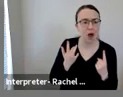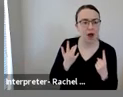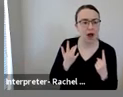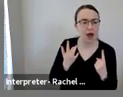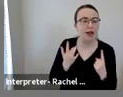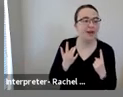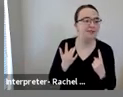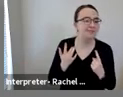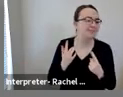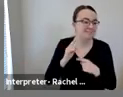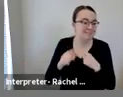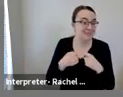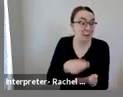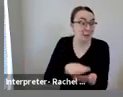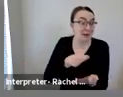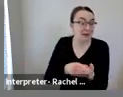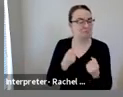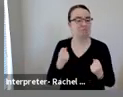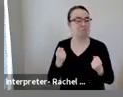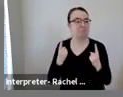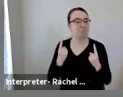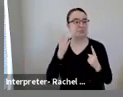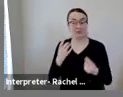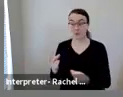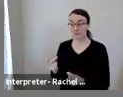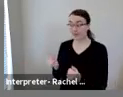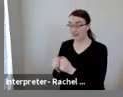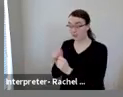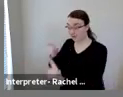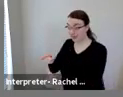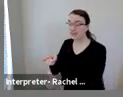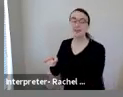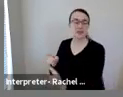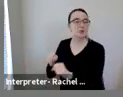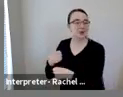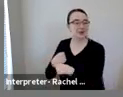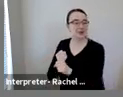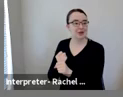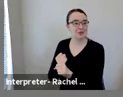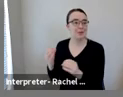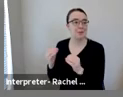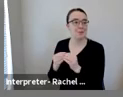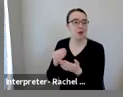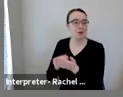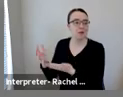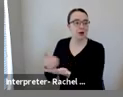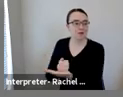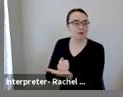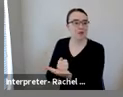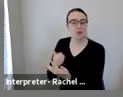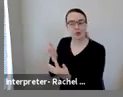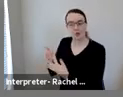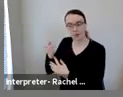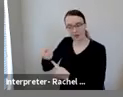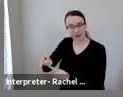dollars and cents. If you're fast in one, you can generate more revenue doing that one.